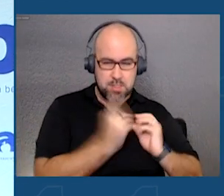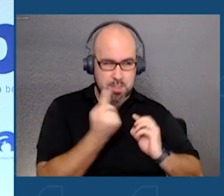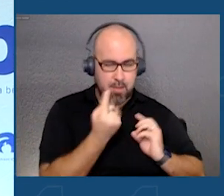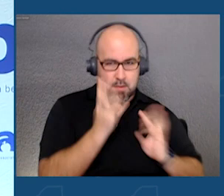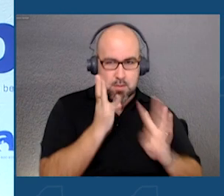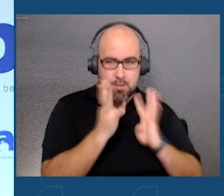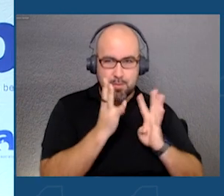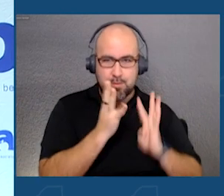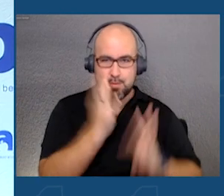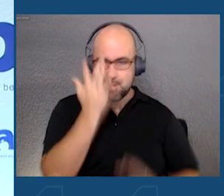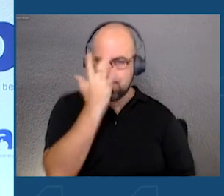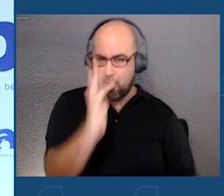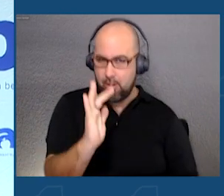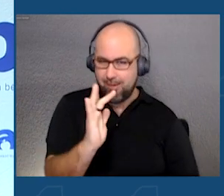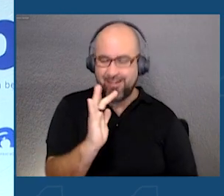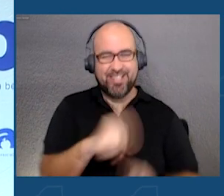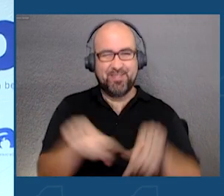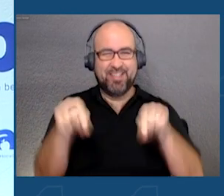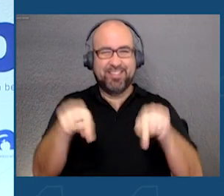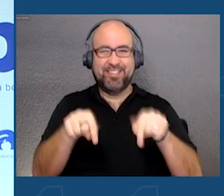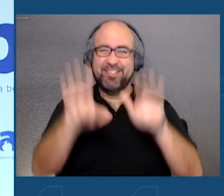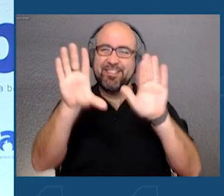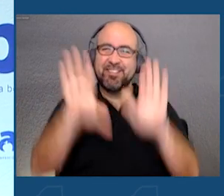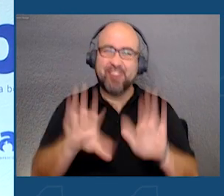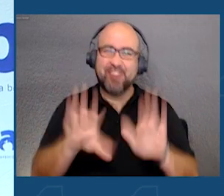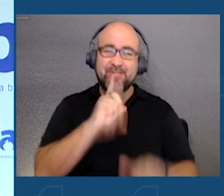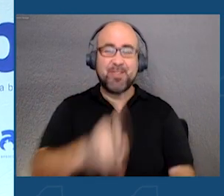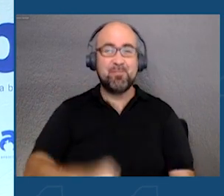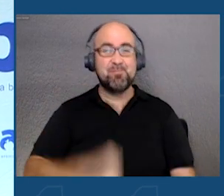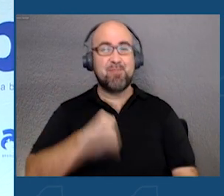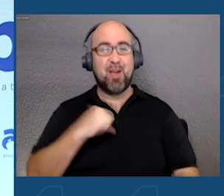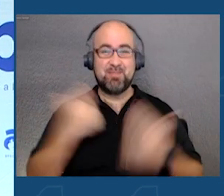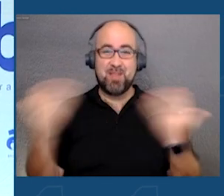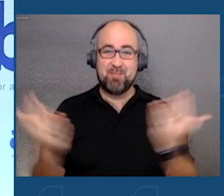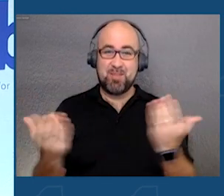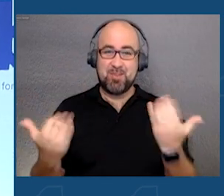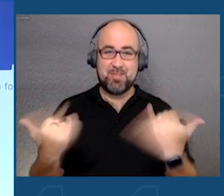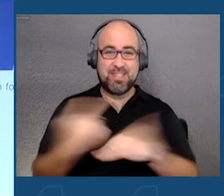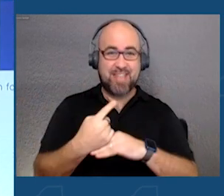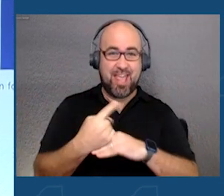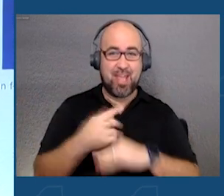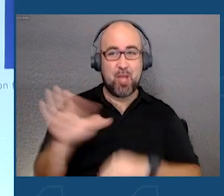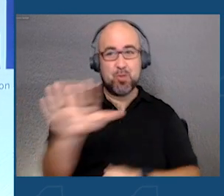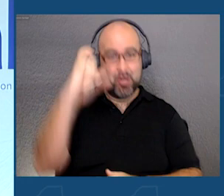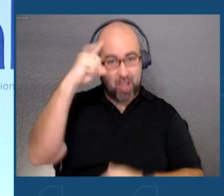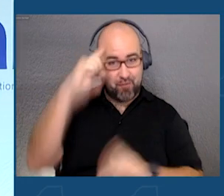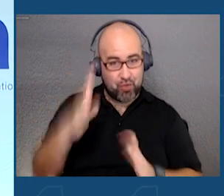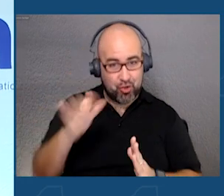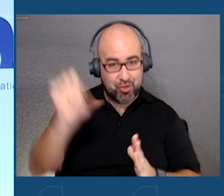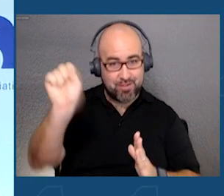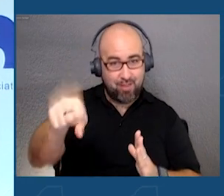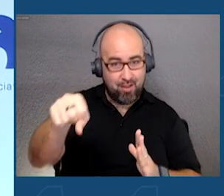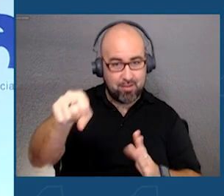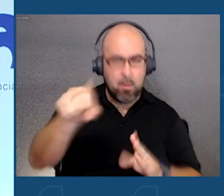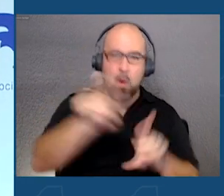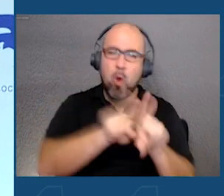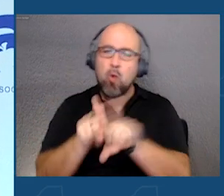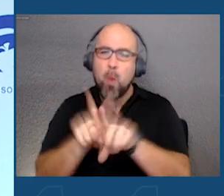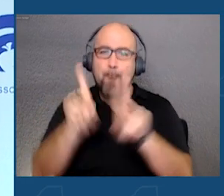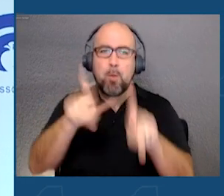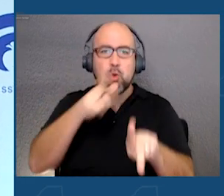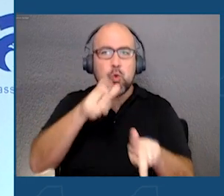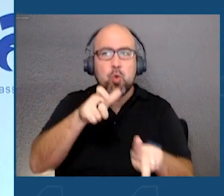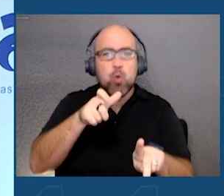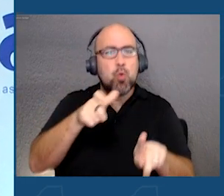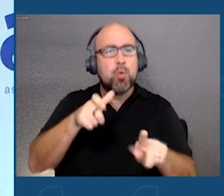but this is great. I'm so proud to be here today as your governor, but also as someone who lives and breathes New York